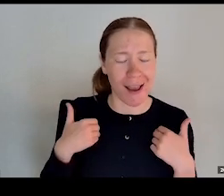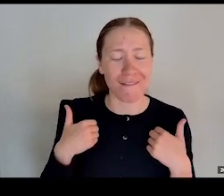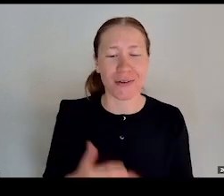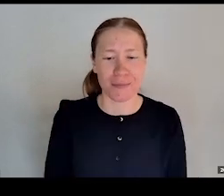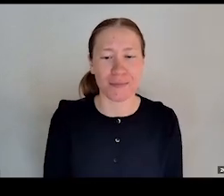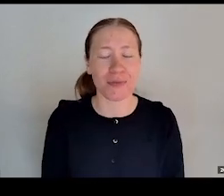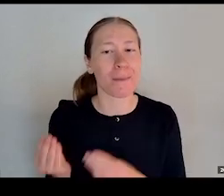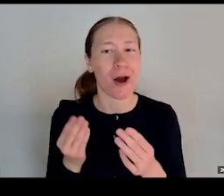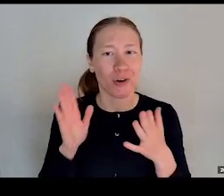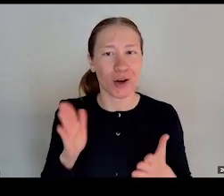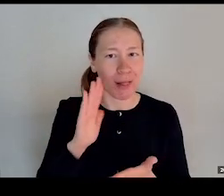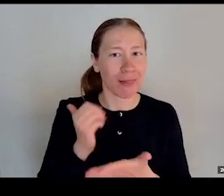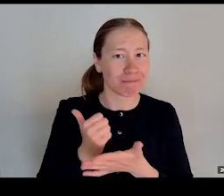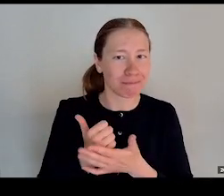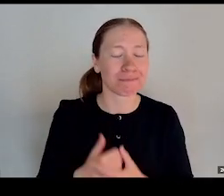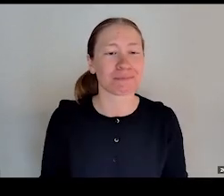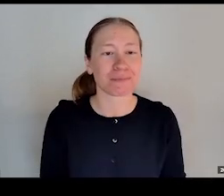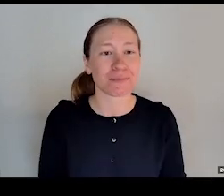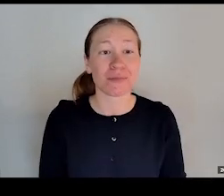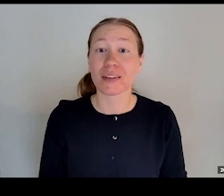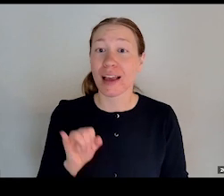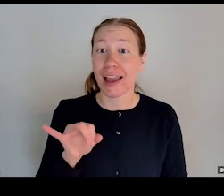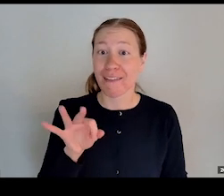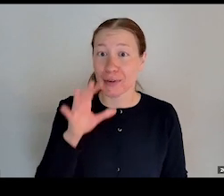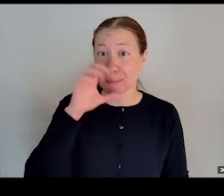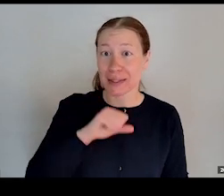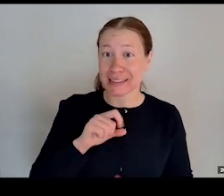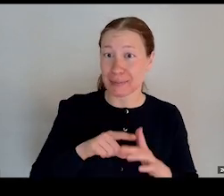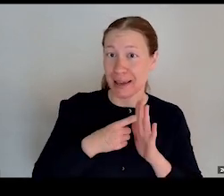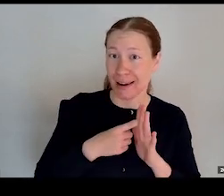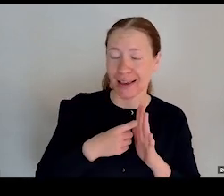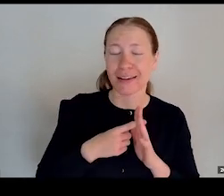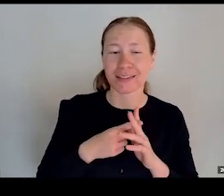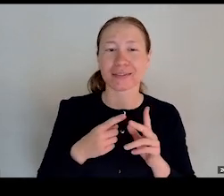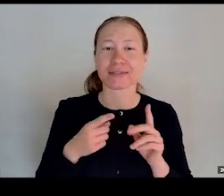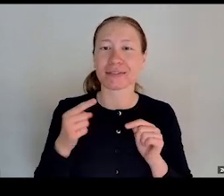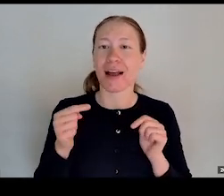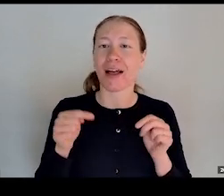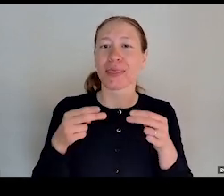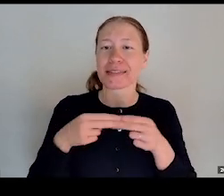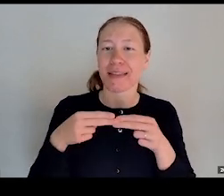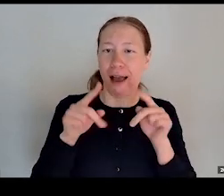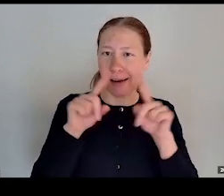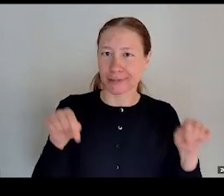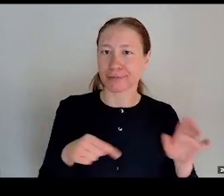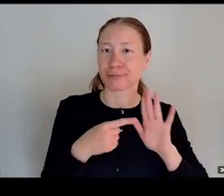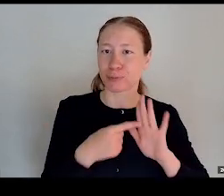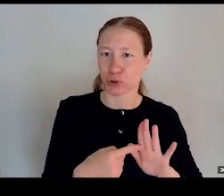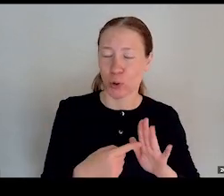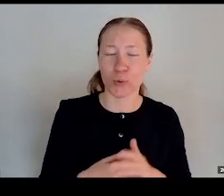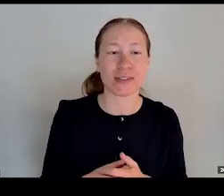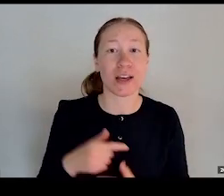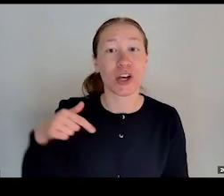So I'm going to revisit this. If you did not log on initially, I had this slide up at the very beginning before the presentation started. This